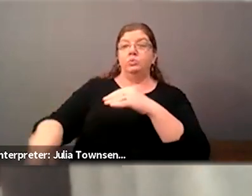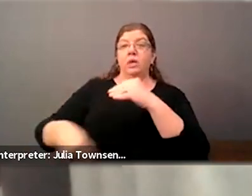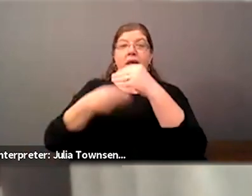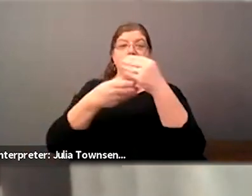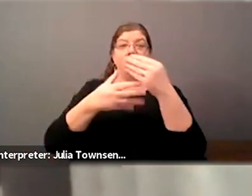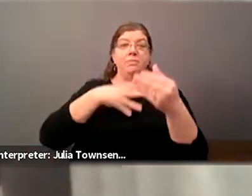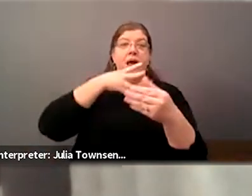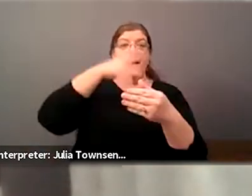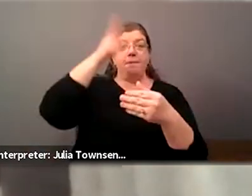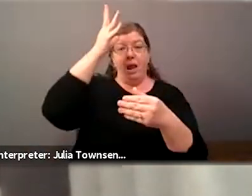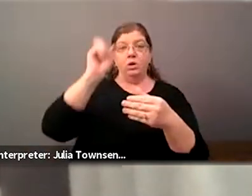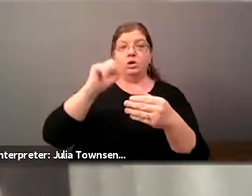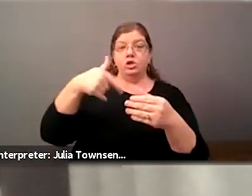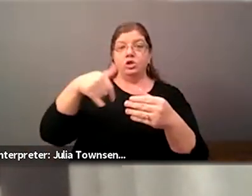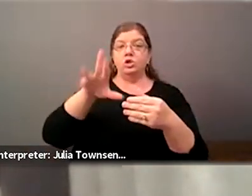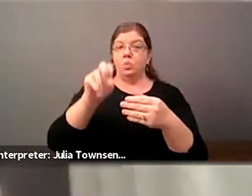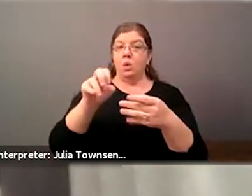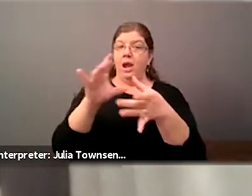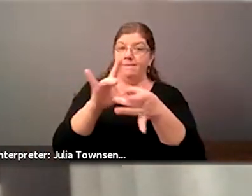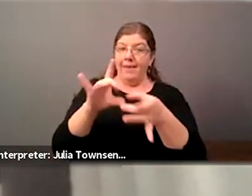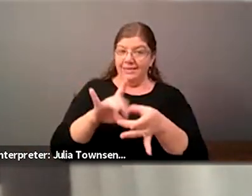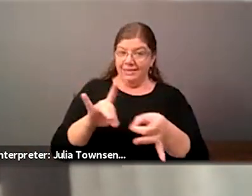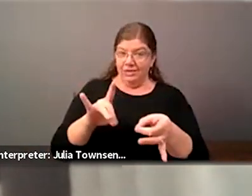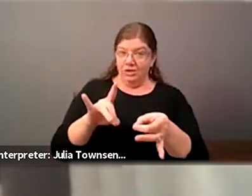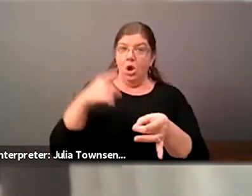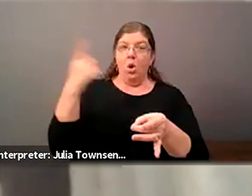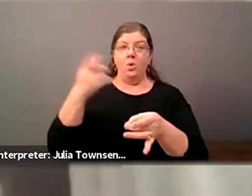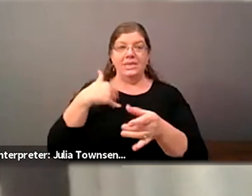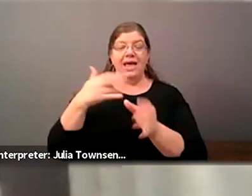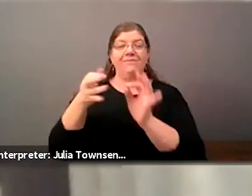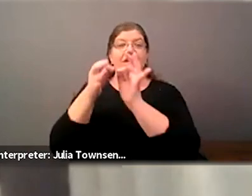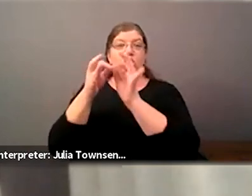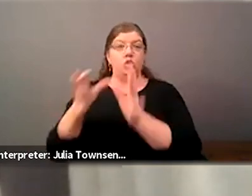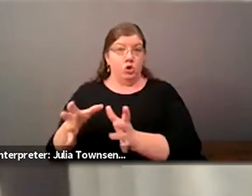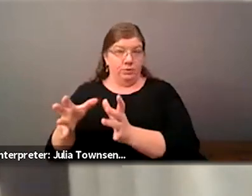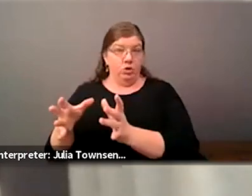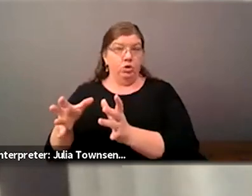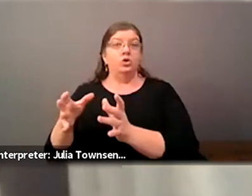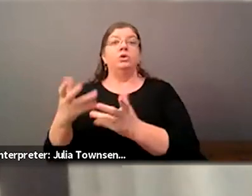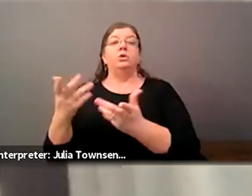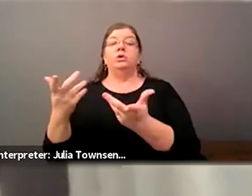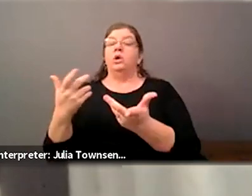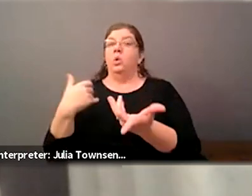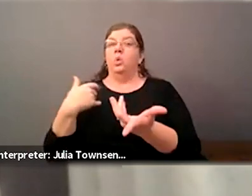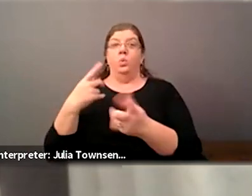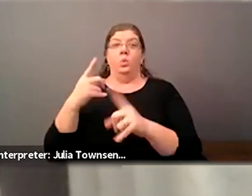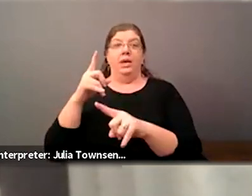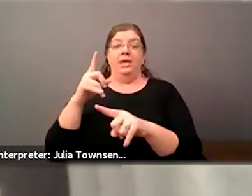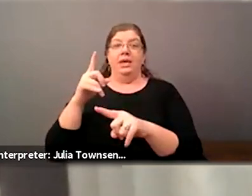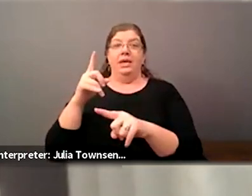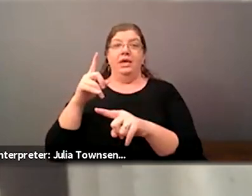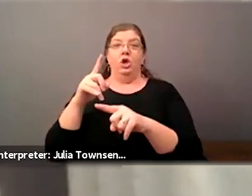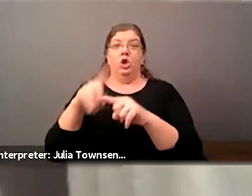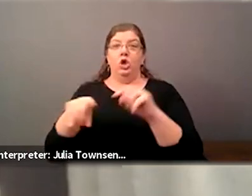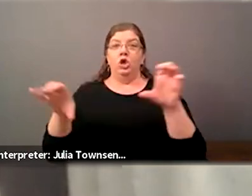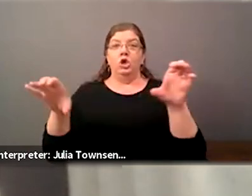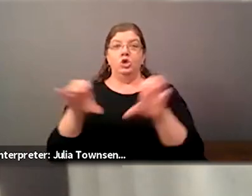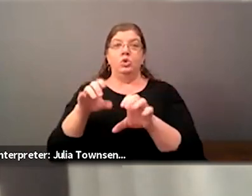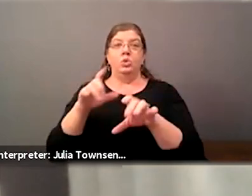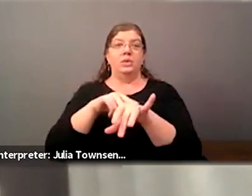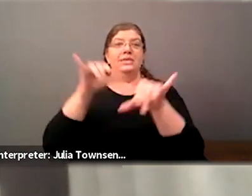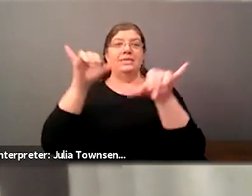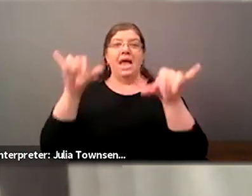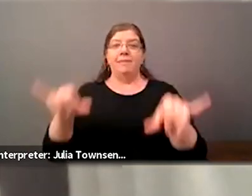parent square message and i always have an interpreter we couldn't do necessarily simultaneous